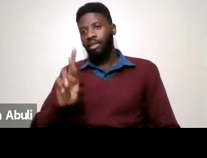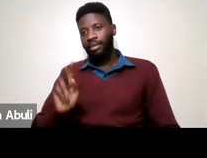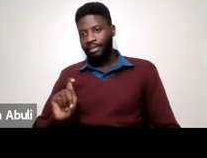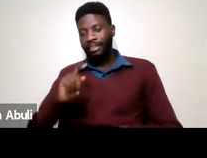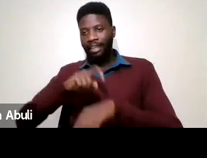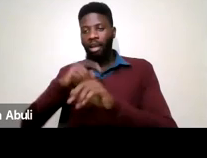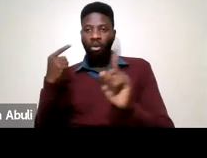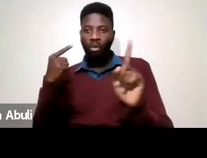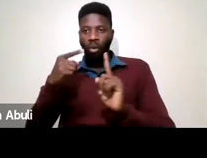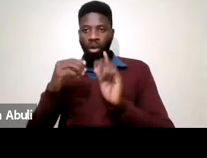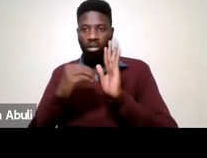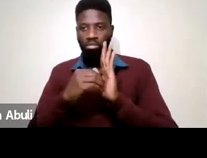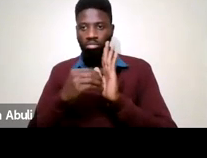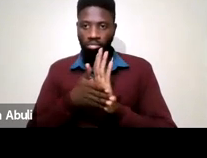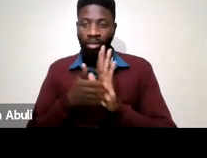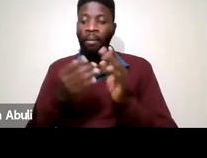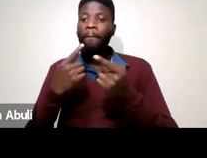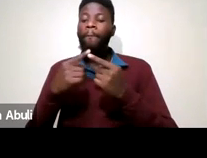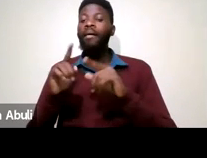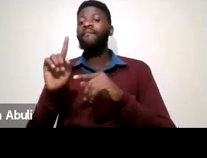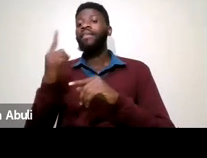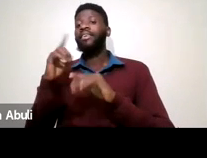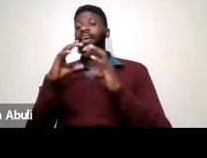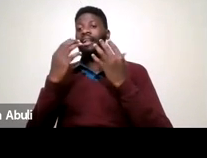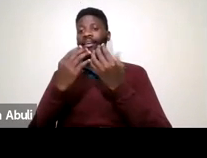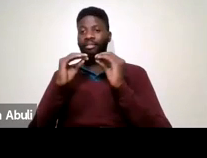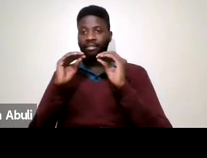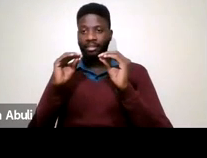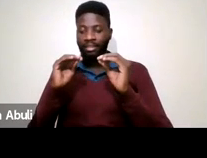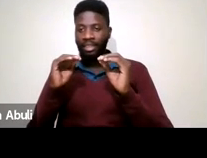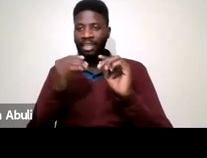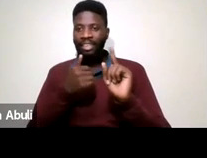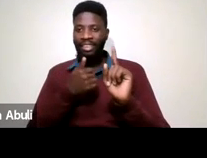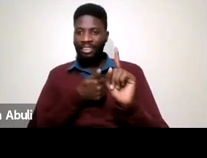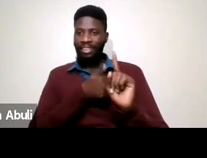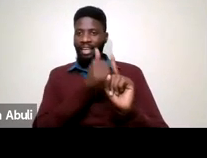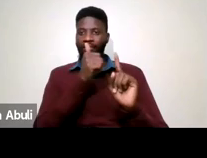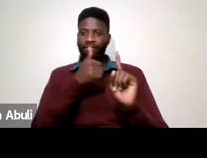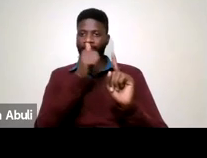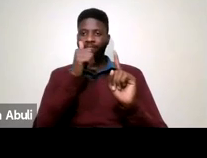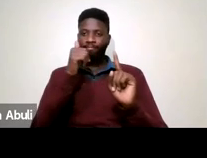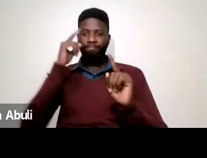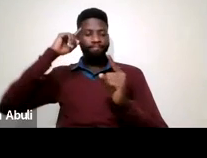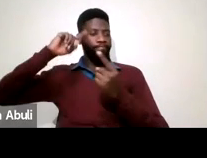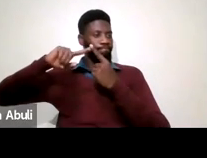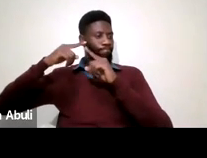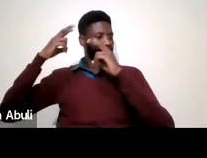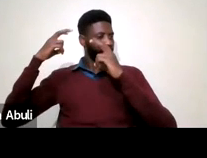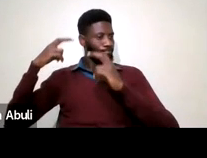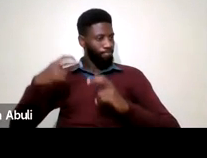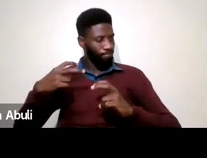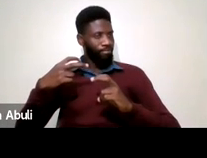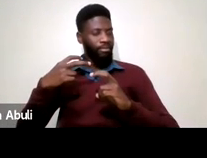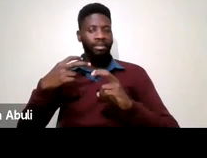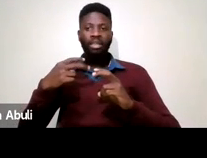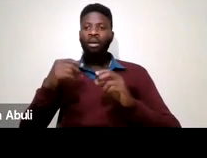our first class, self-reflecting, so that you can self-regulate to be on the right track and monitor